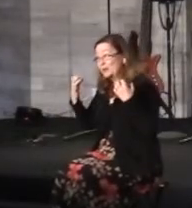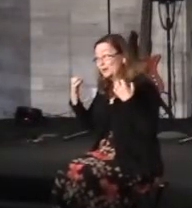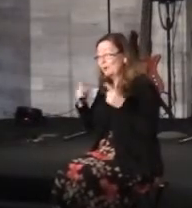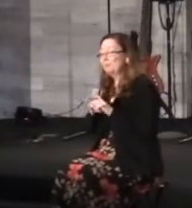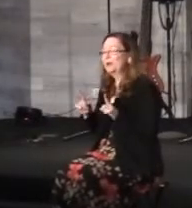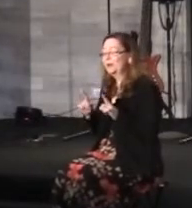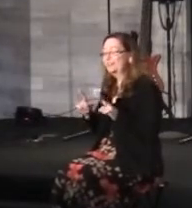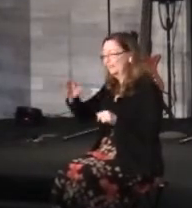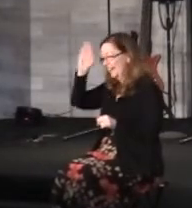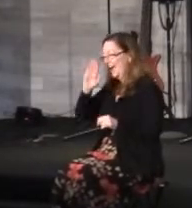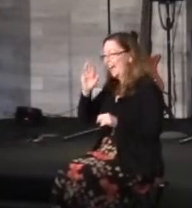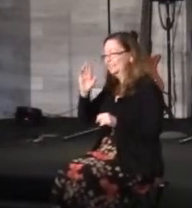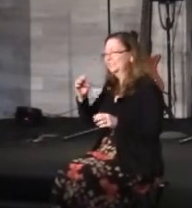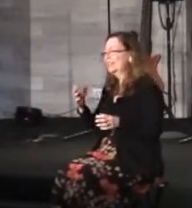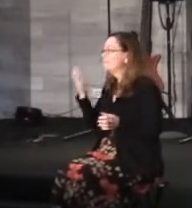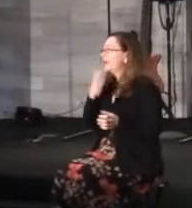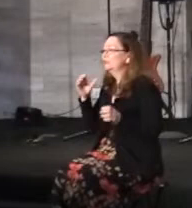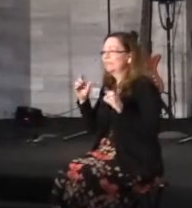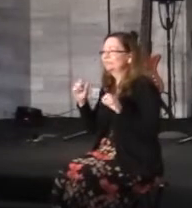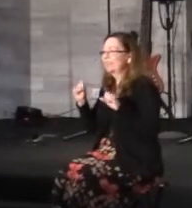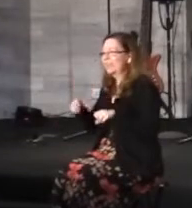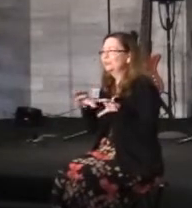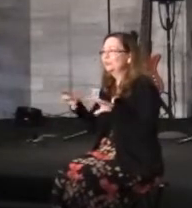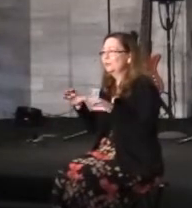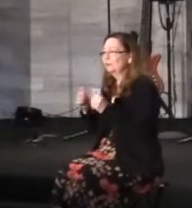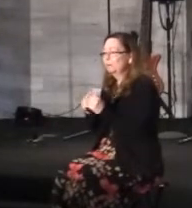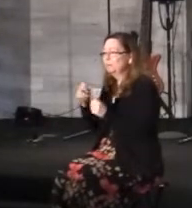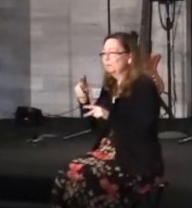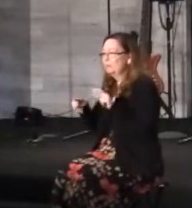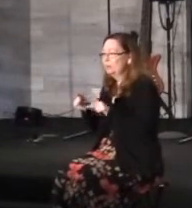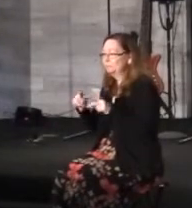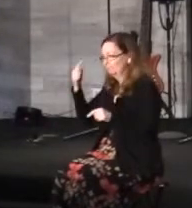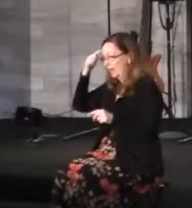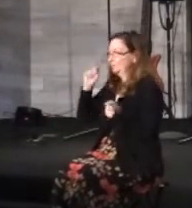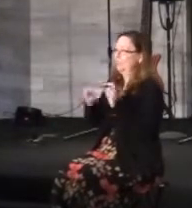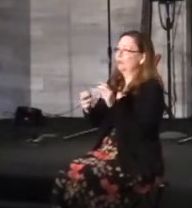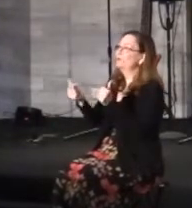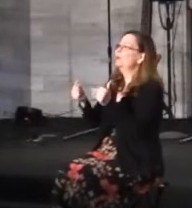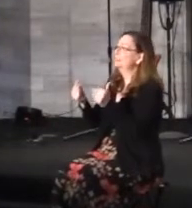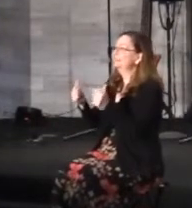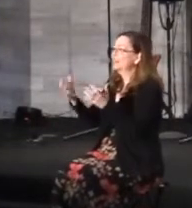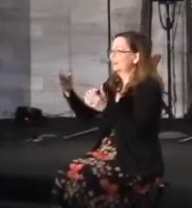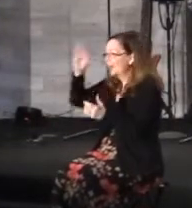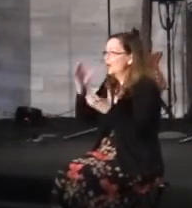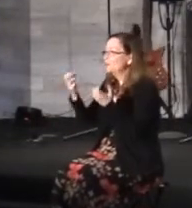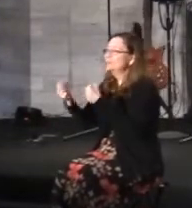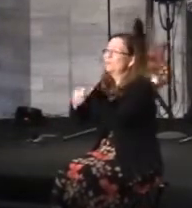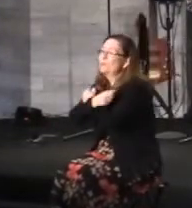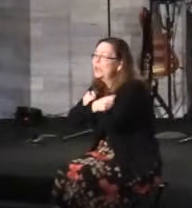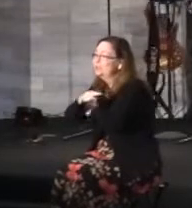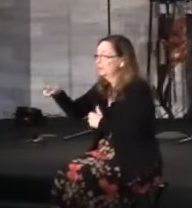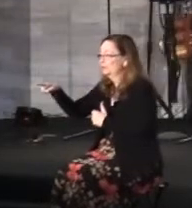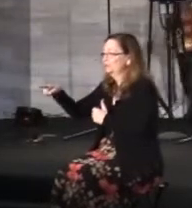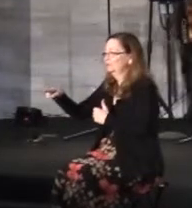amazing what God can do with people who are willing to change their mind and change it quick. God wants to embrace you. And I can promise you this,